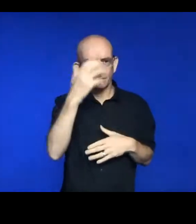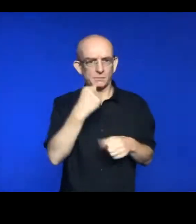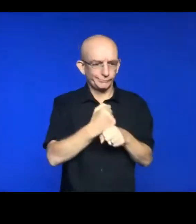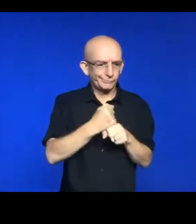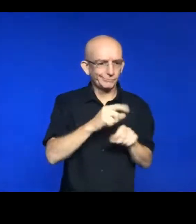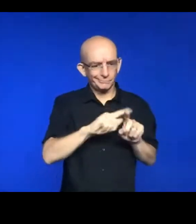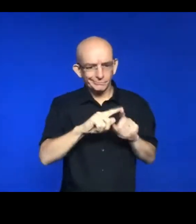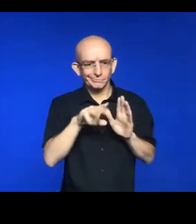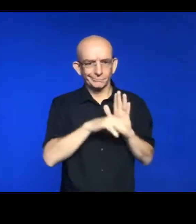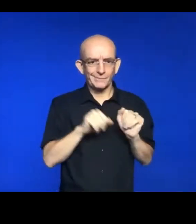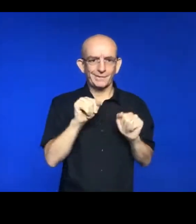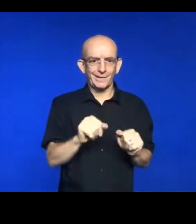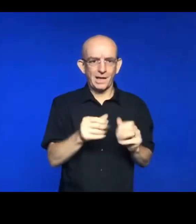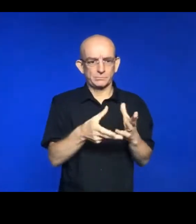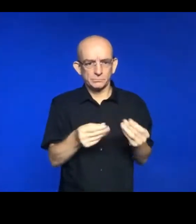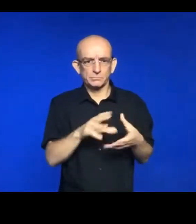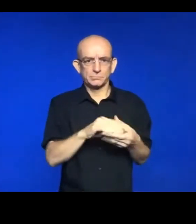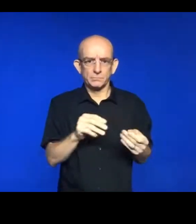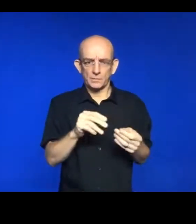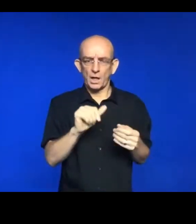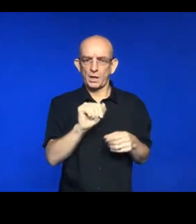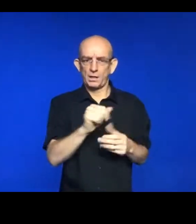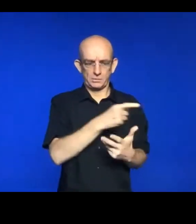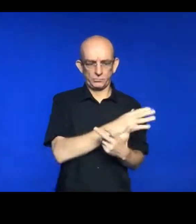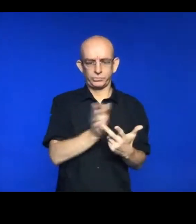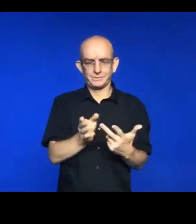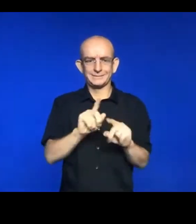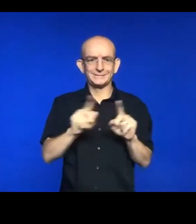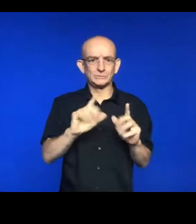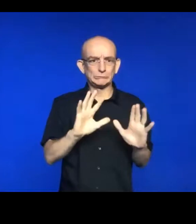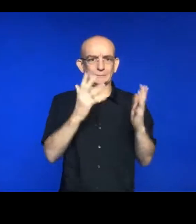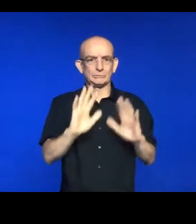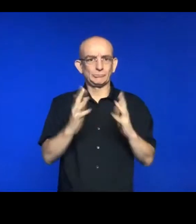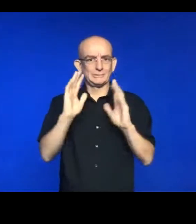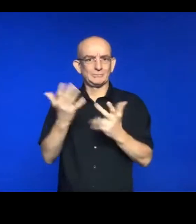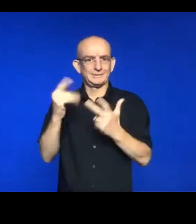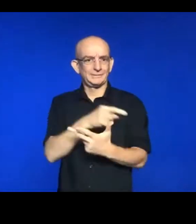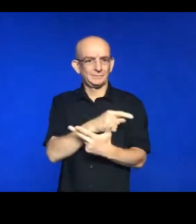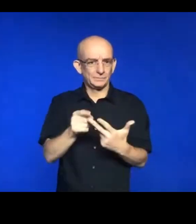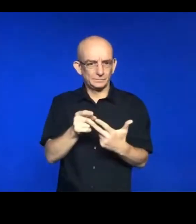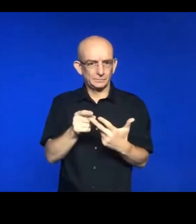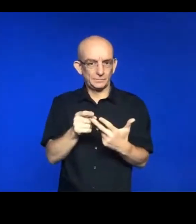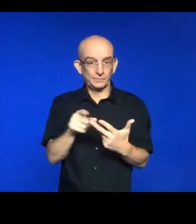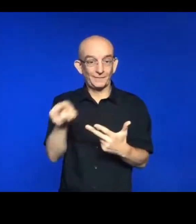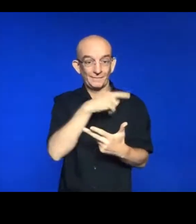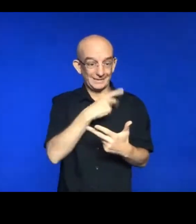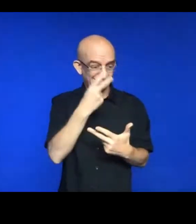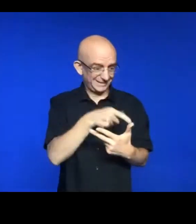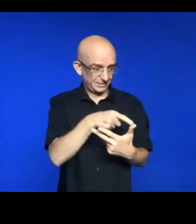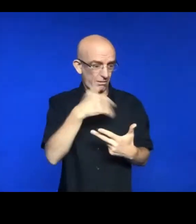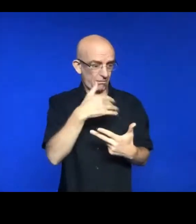increased risk of getting the disease, why it is the case? And this is the case